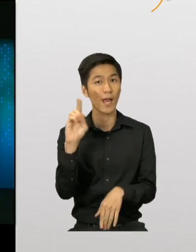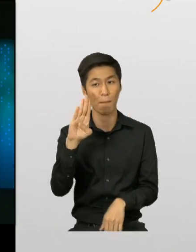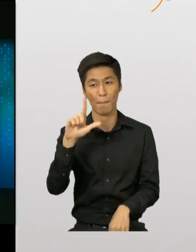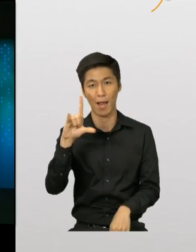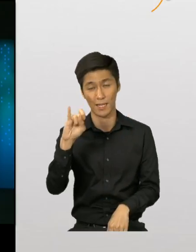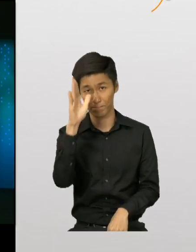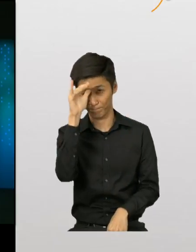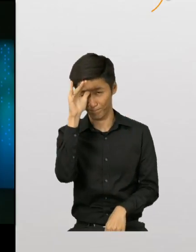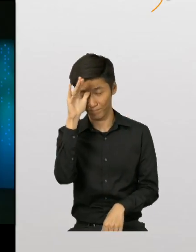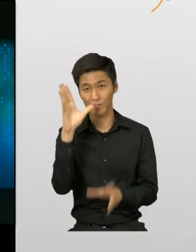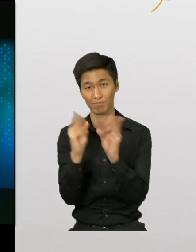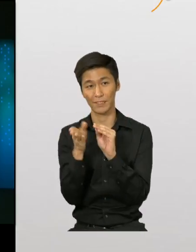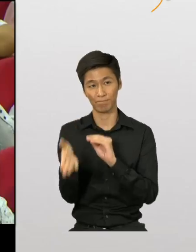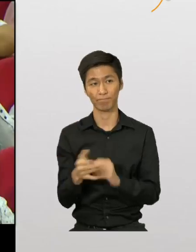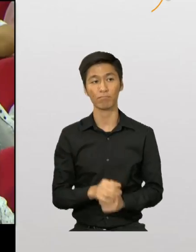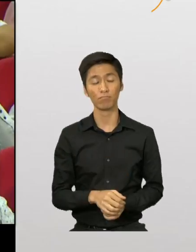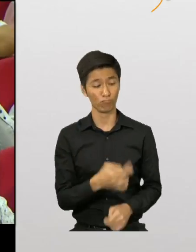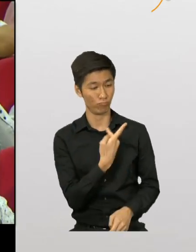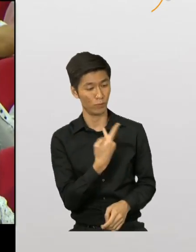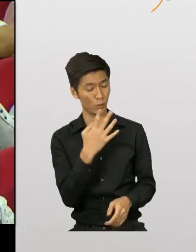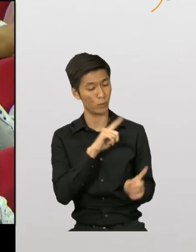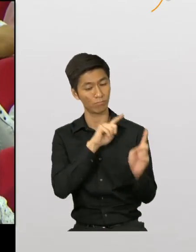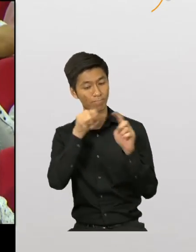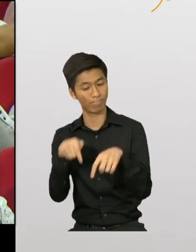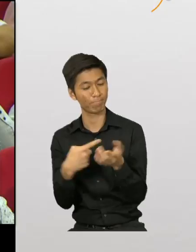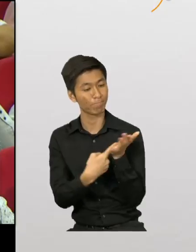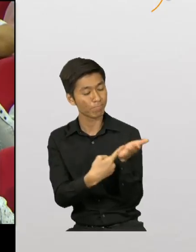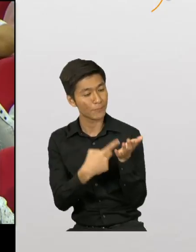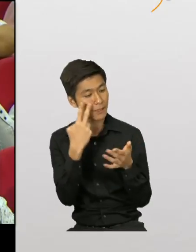We will be discussing ways to do more together.